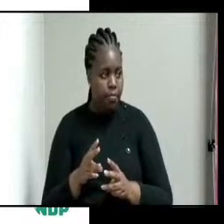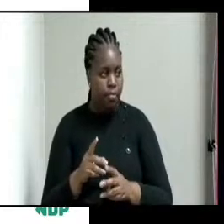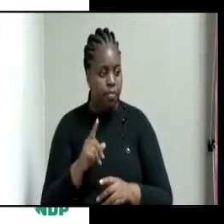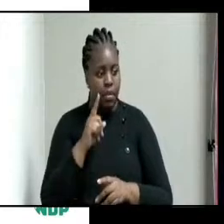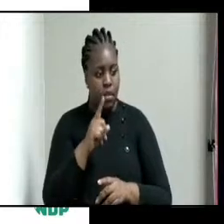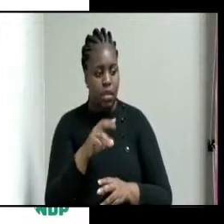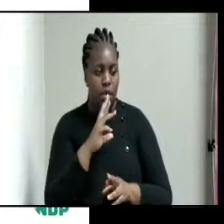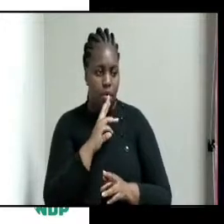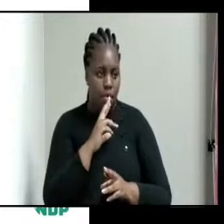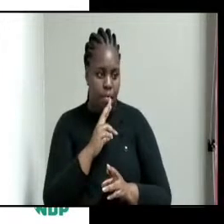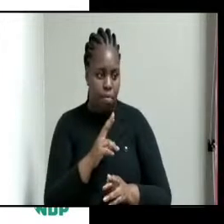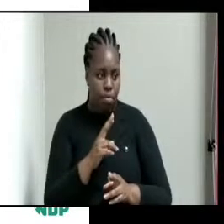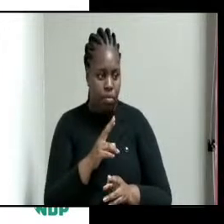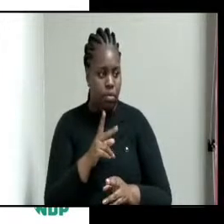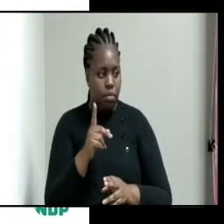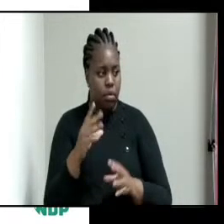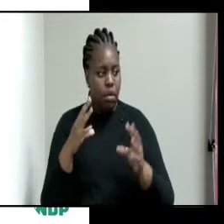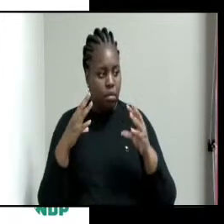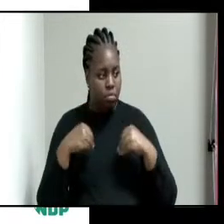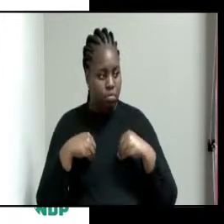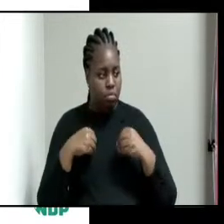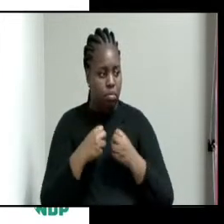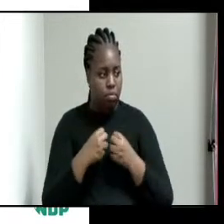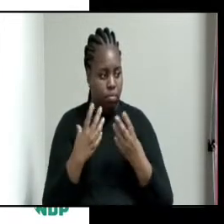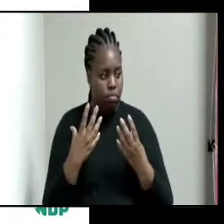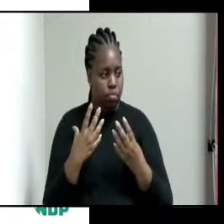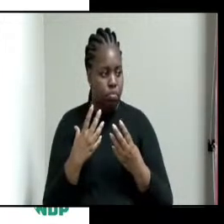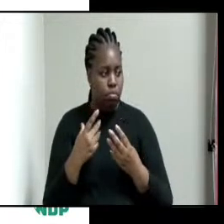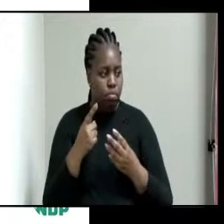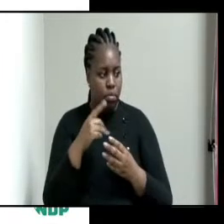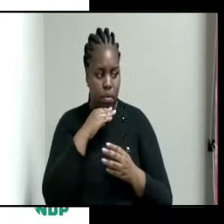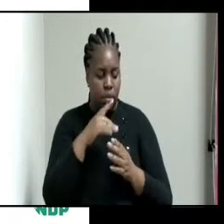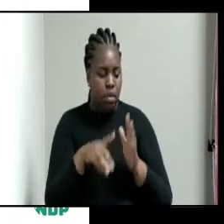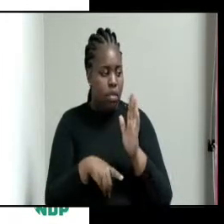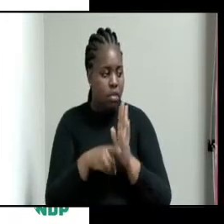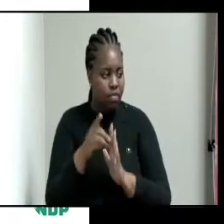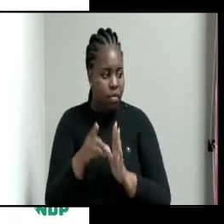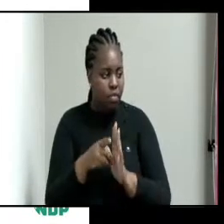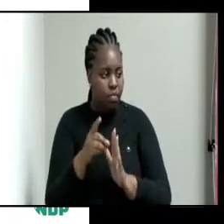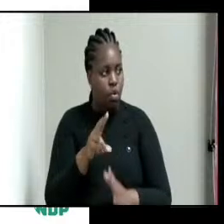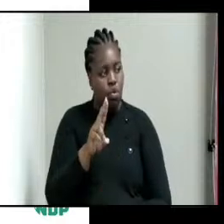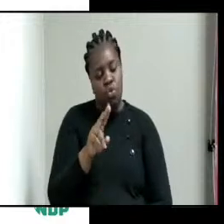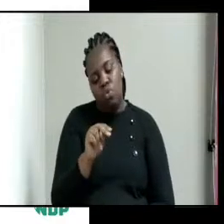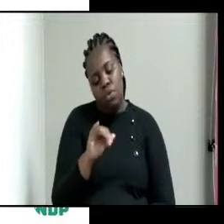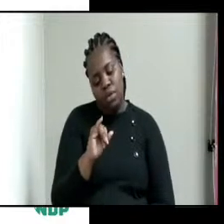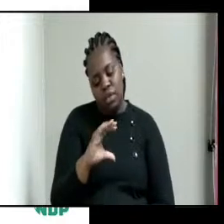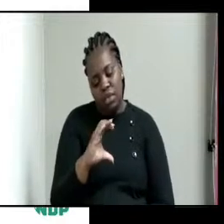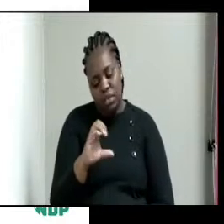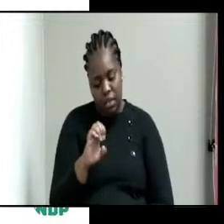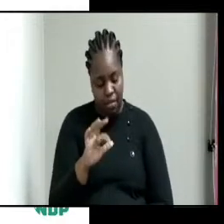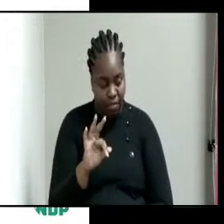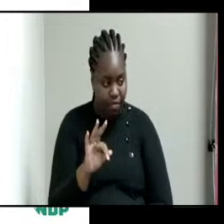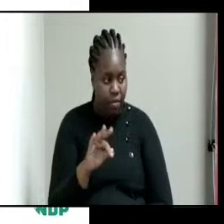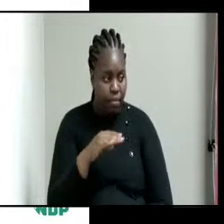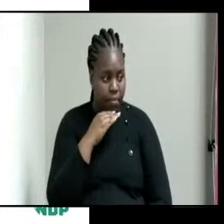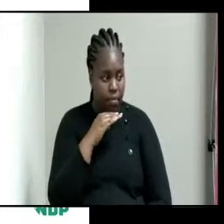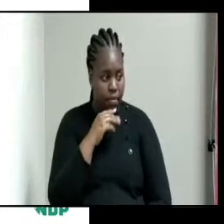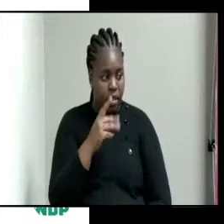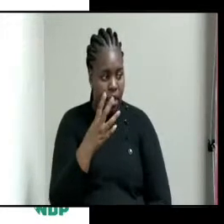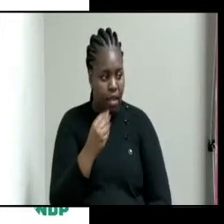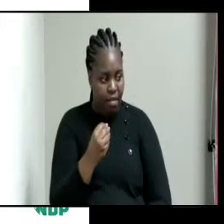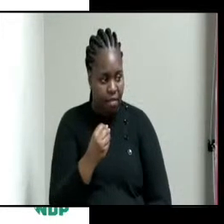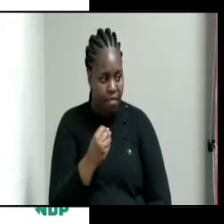this report has adopted the MODA methodology developed by UNICEF, and there are